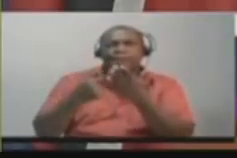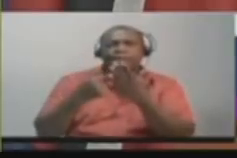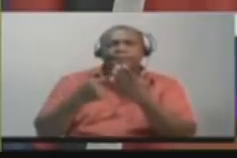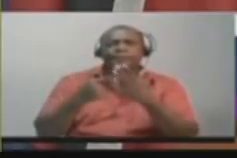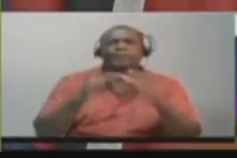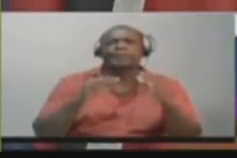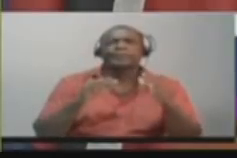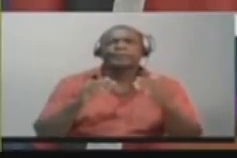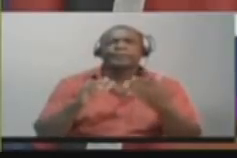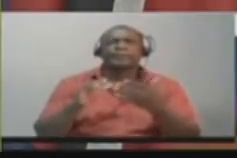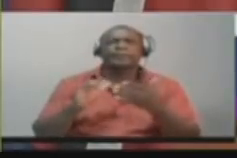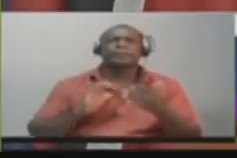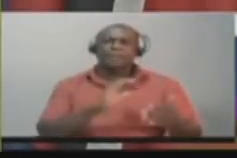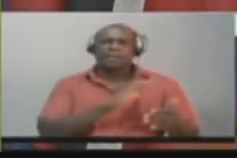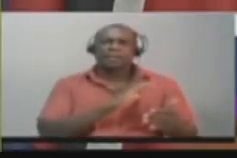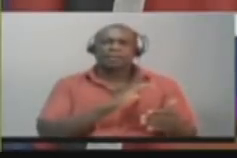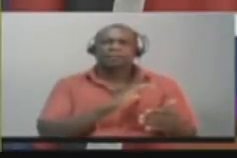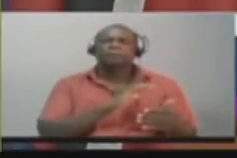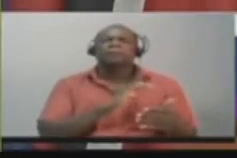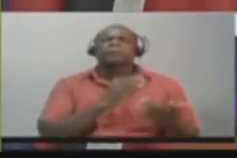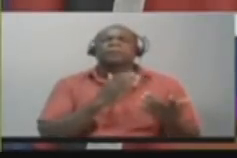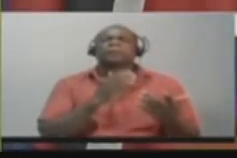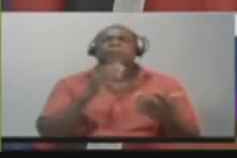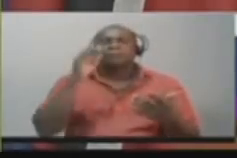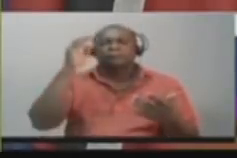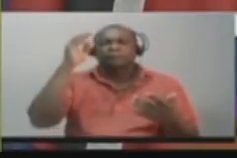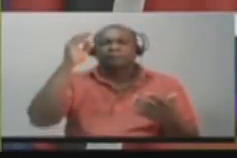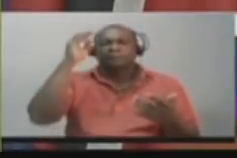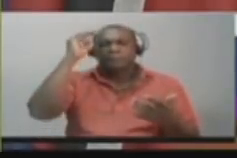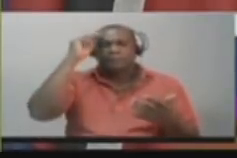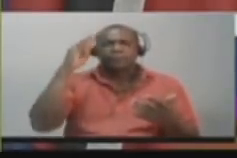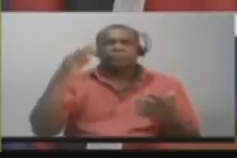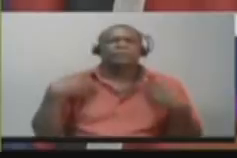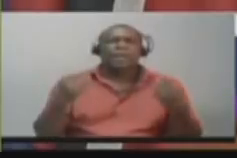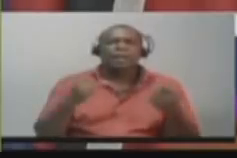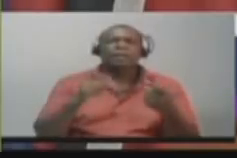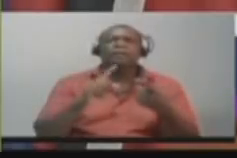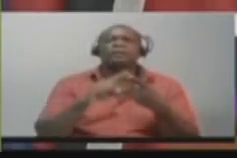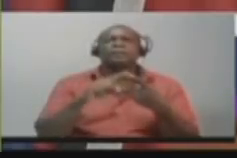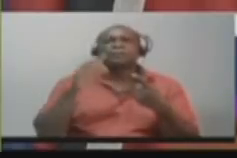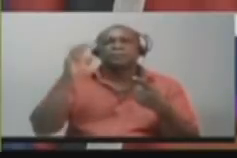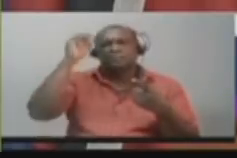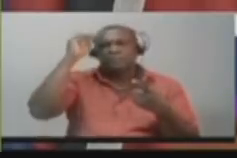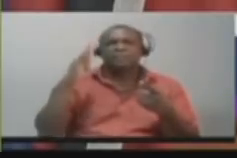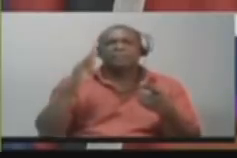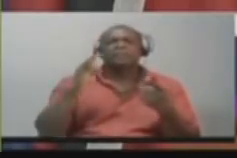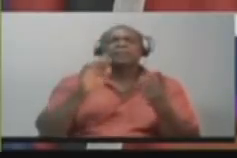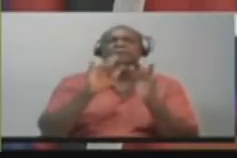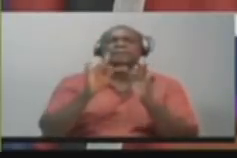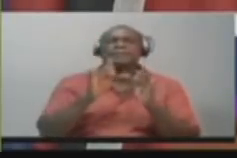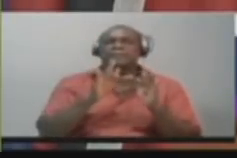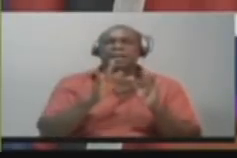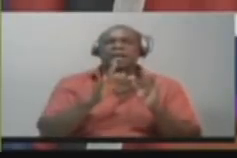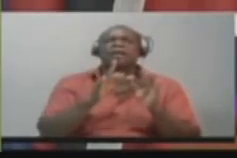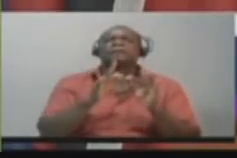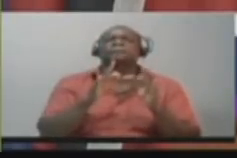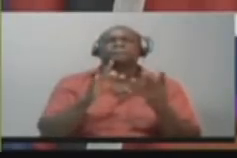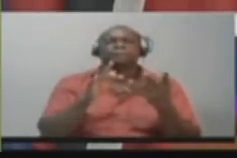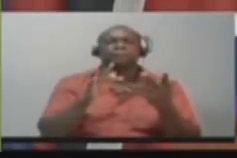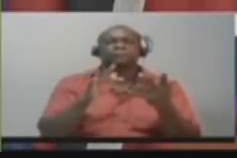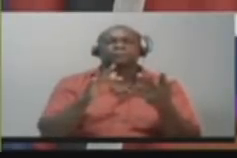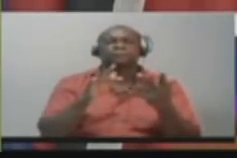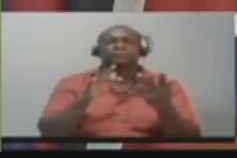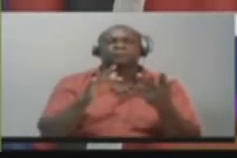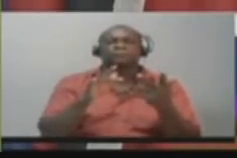Ministry of Health, Minister of Digitization, and the Minister of Works and Transport, who was up at the airport